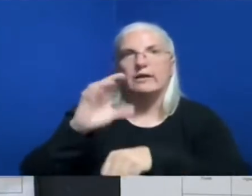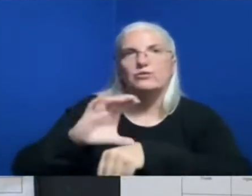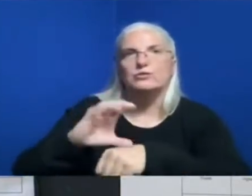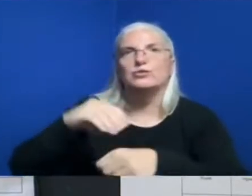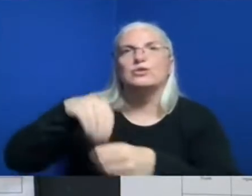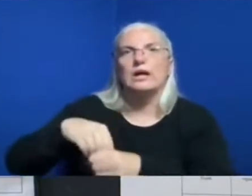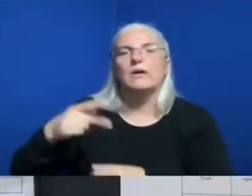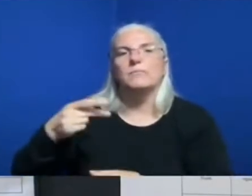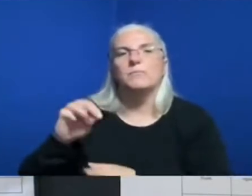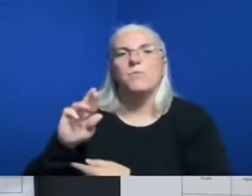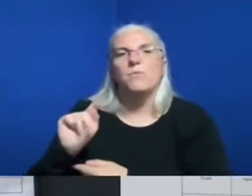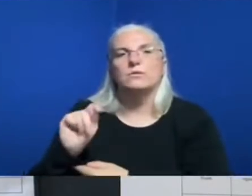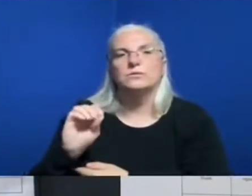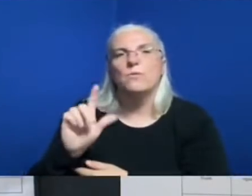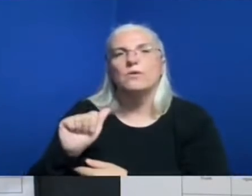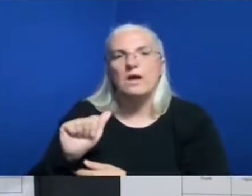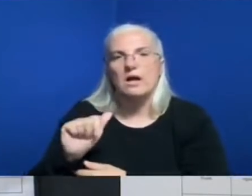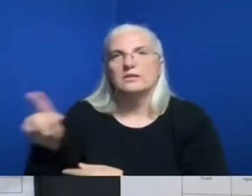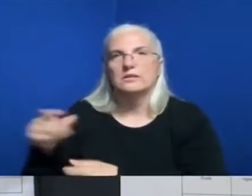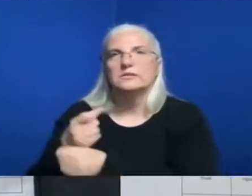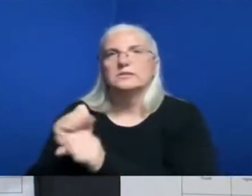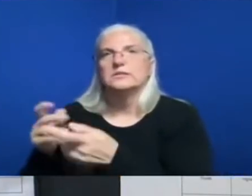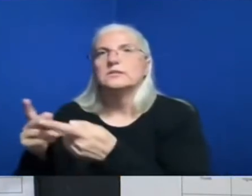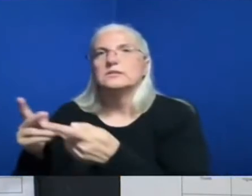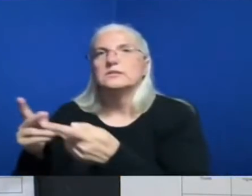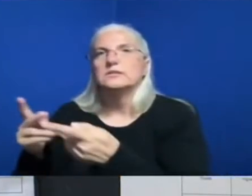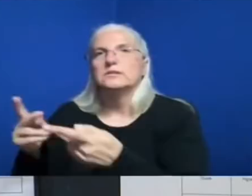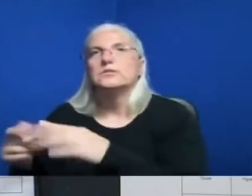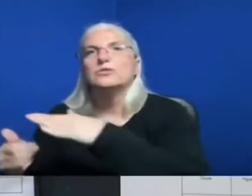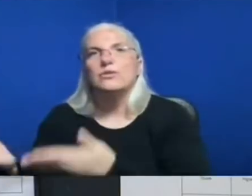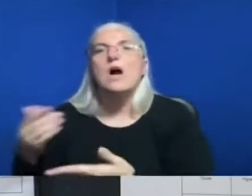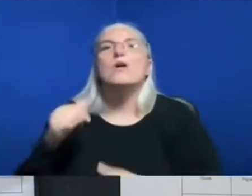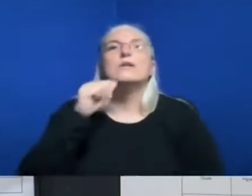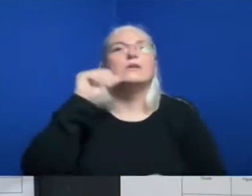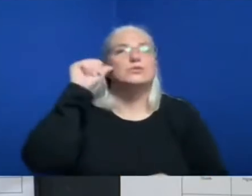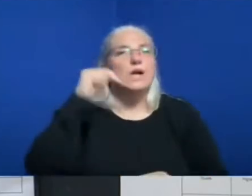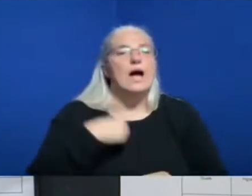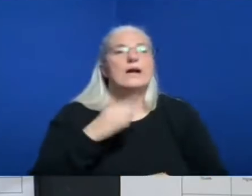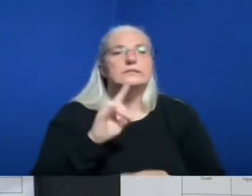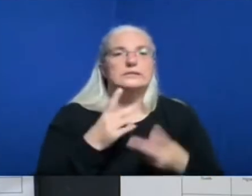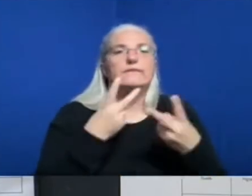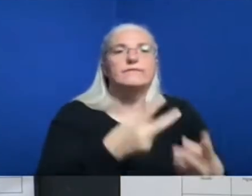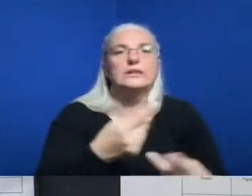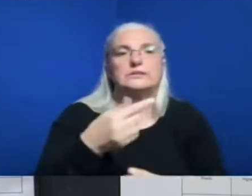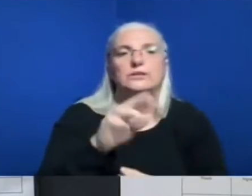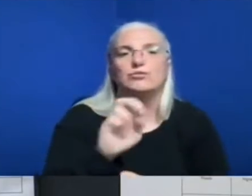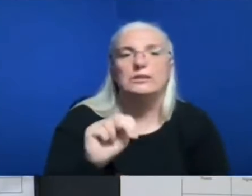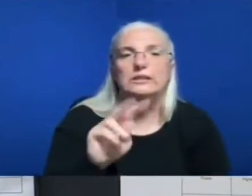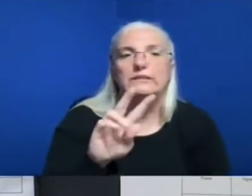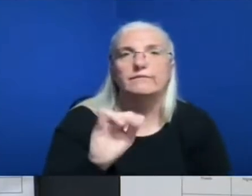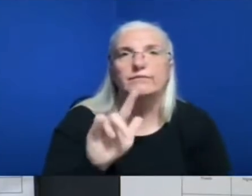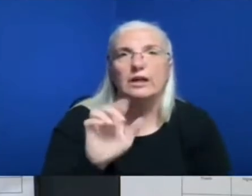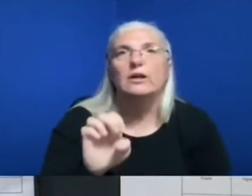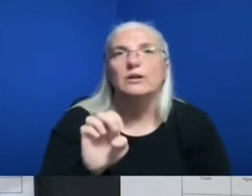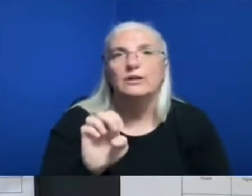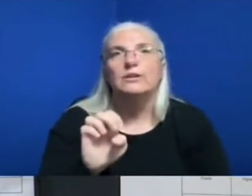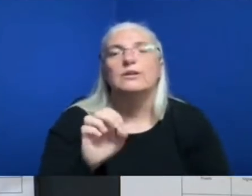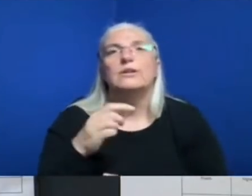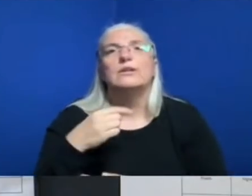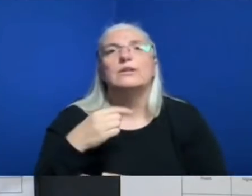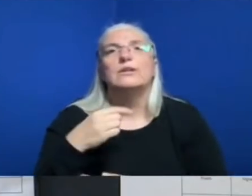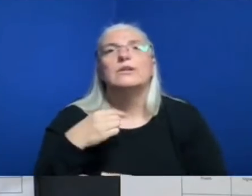Yesterday, I visited Greenville with the Office of Emergency Services Director and representatives from FEMA, as well as the governor's